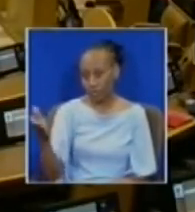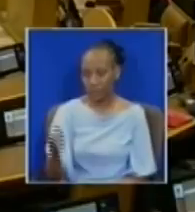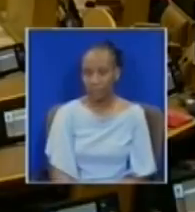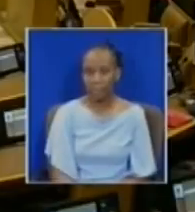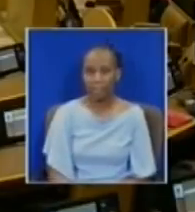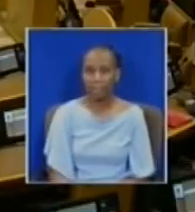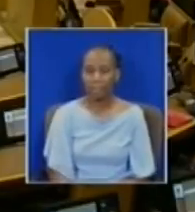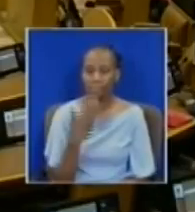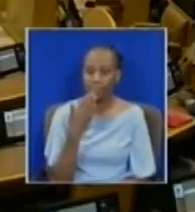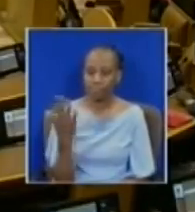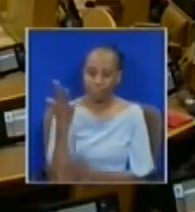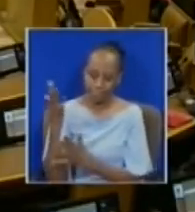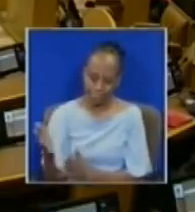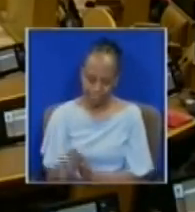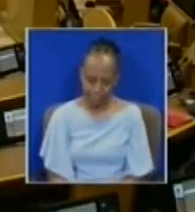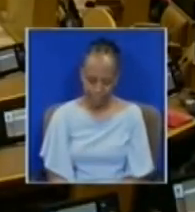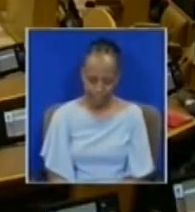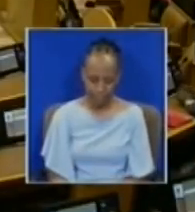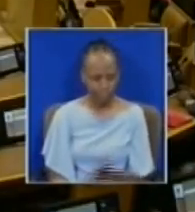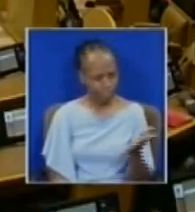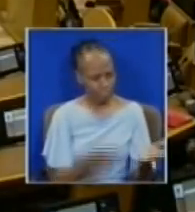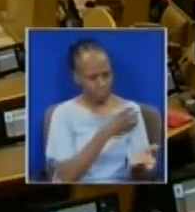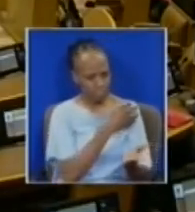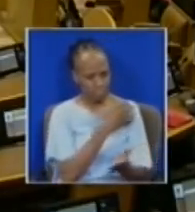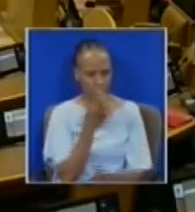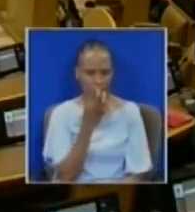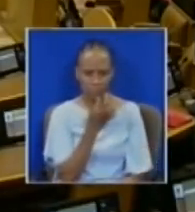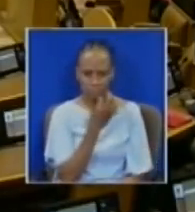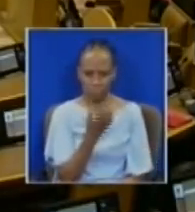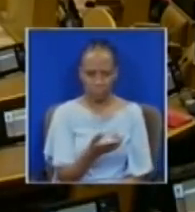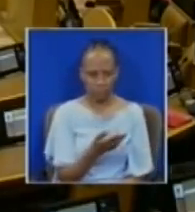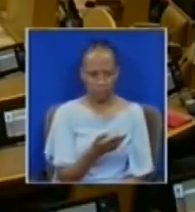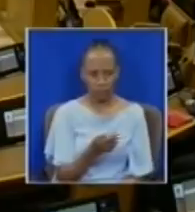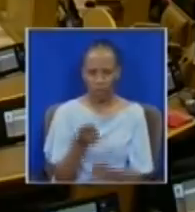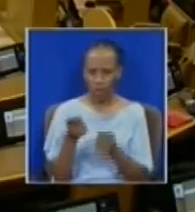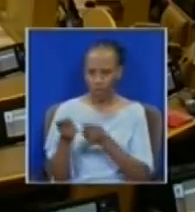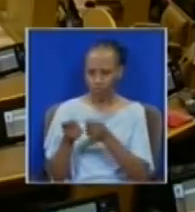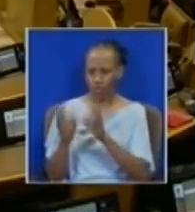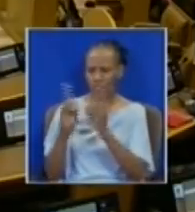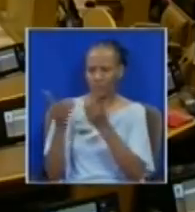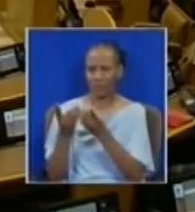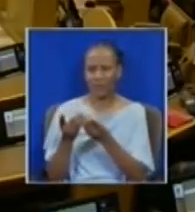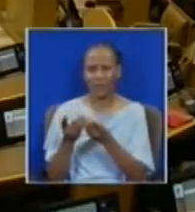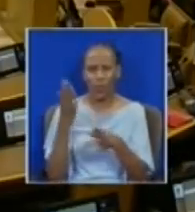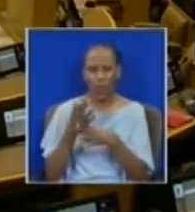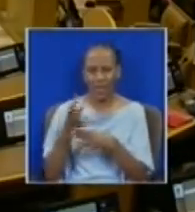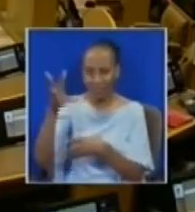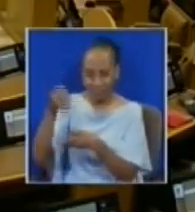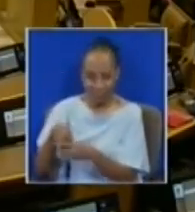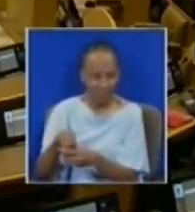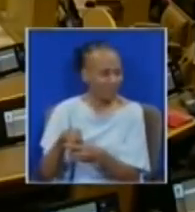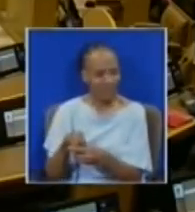answers. Lynn Brown famously gave the answer no, which unraveled the whole state capture